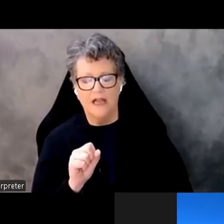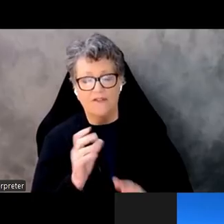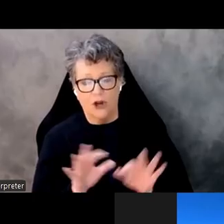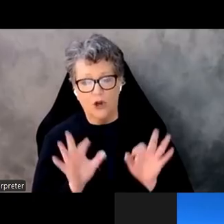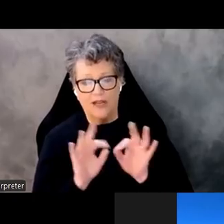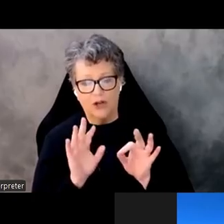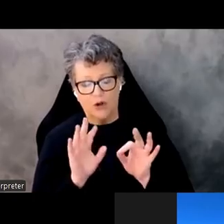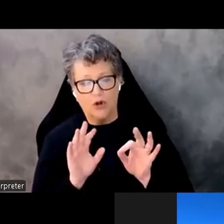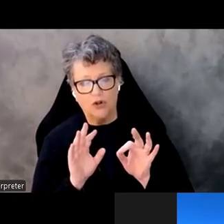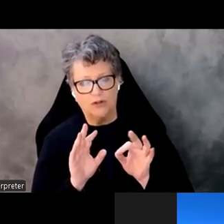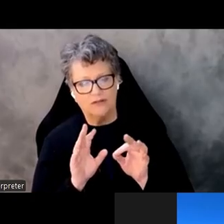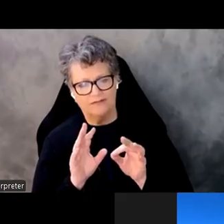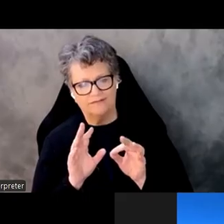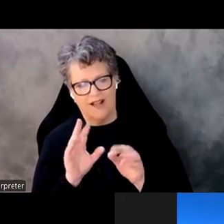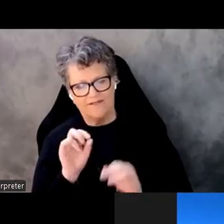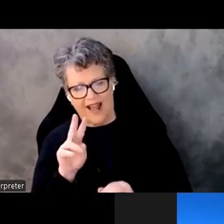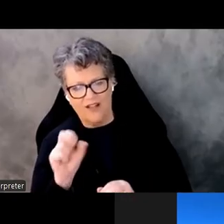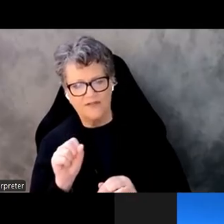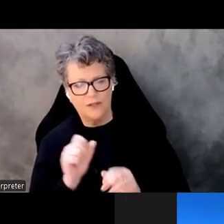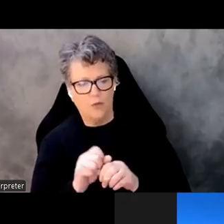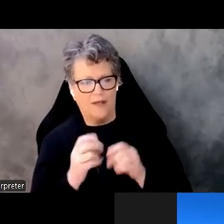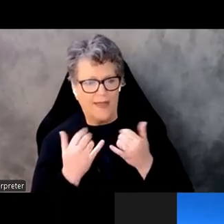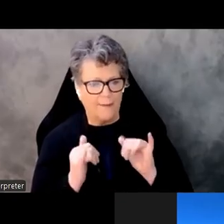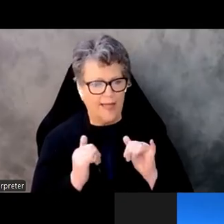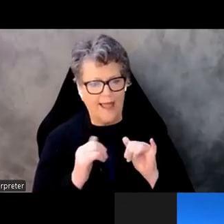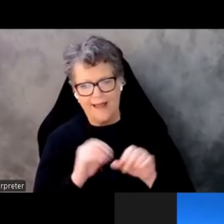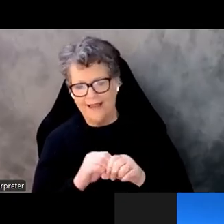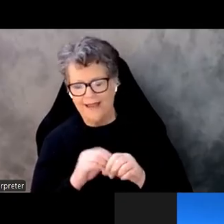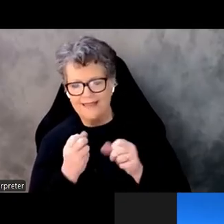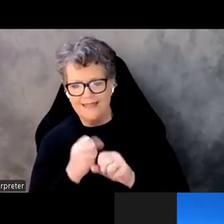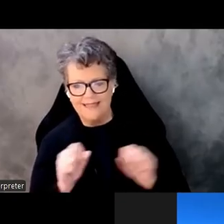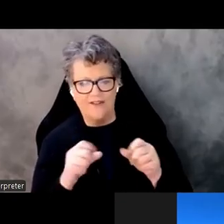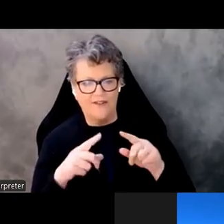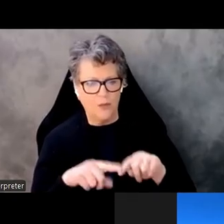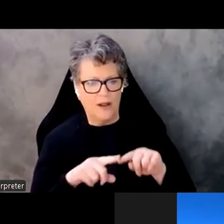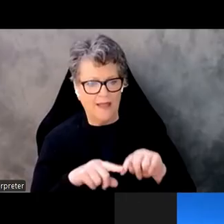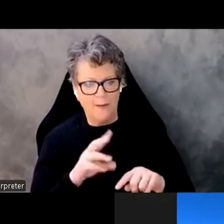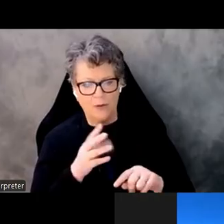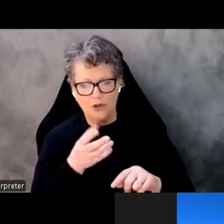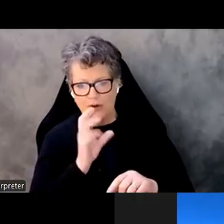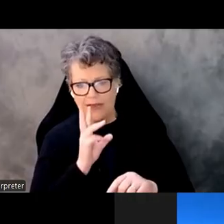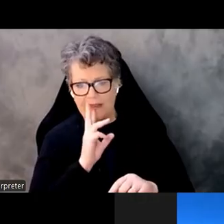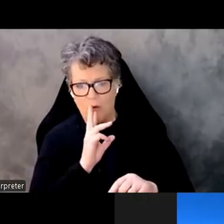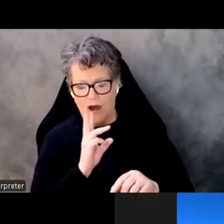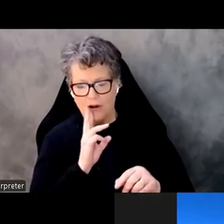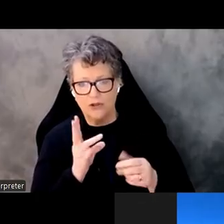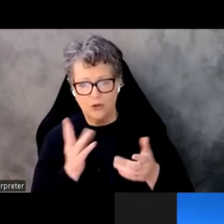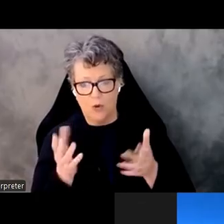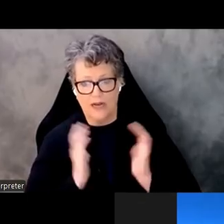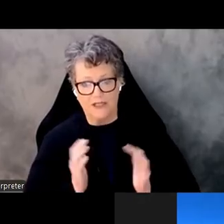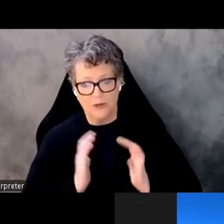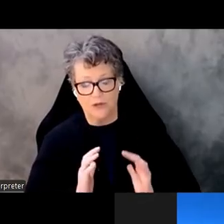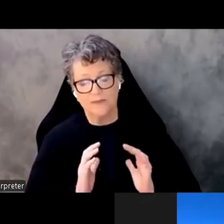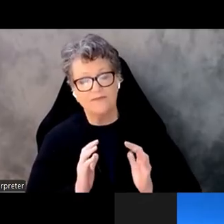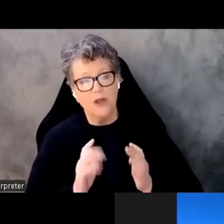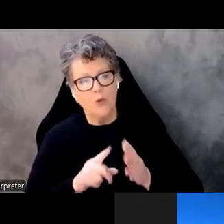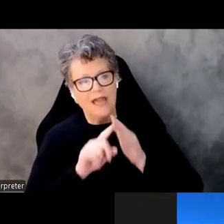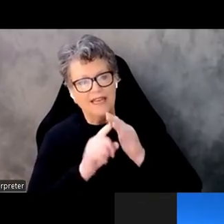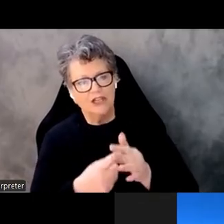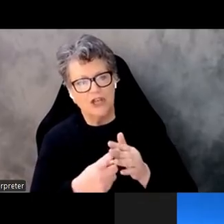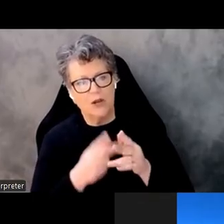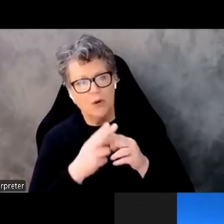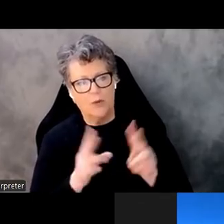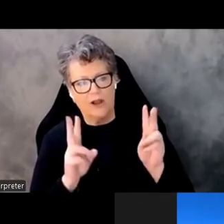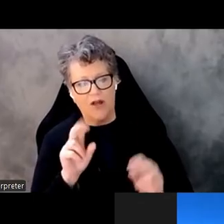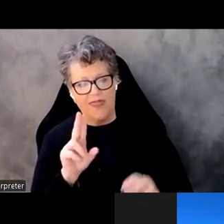of these valves and what they play in providing safe and reliable drinking water service to our customers, we initiated what we've called the